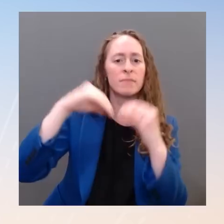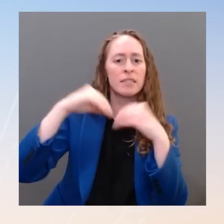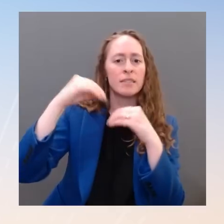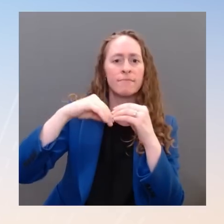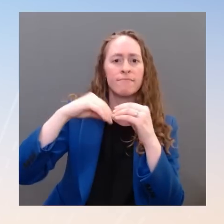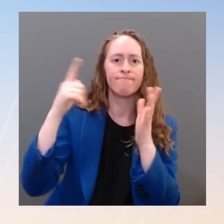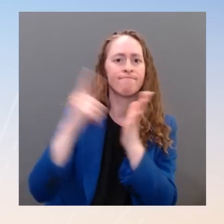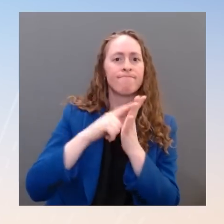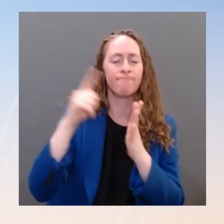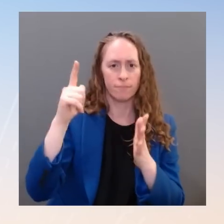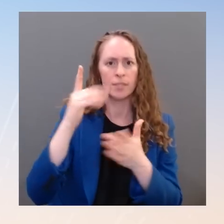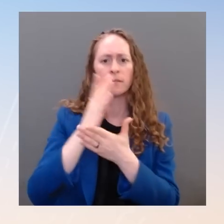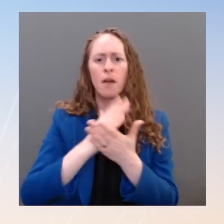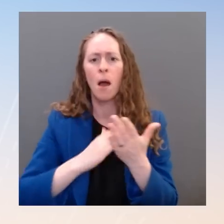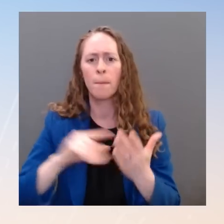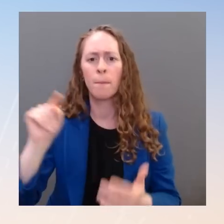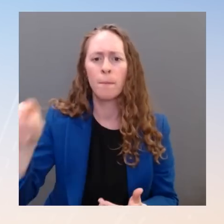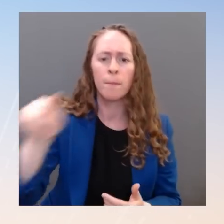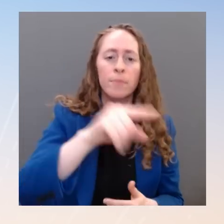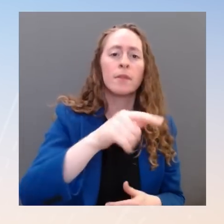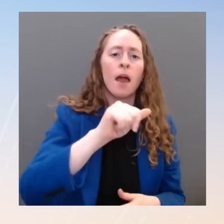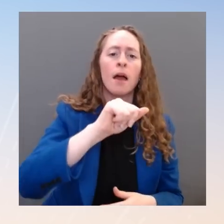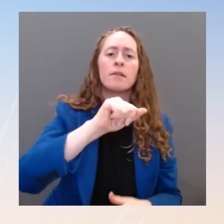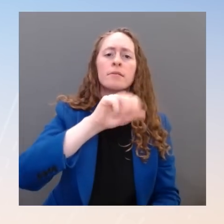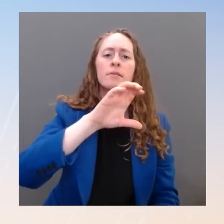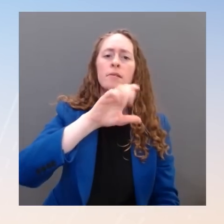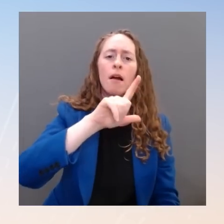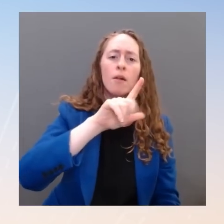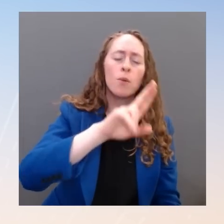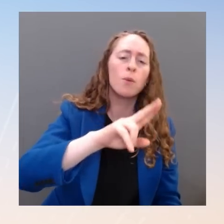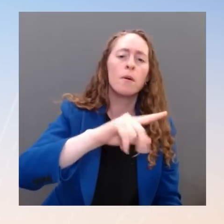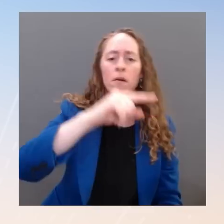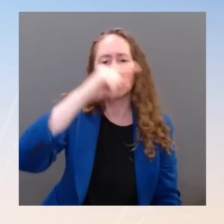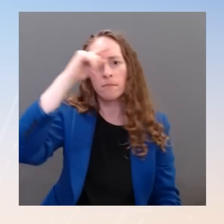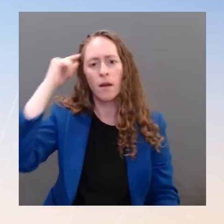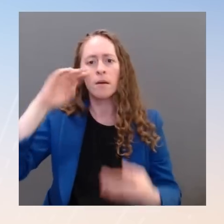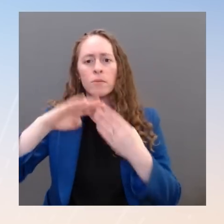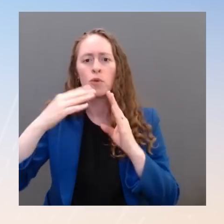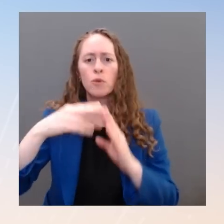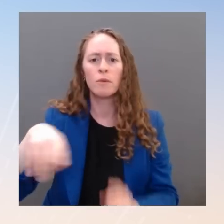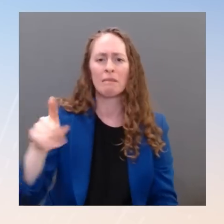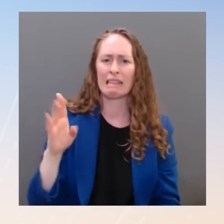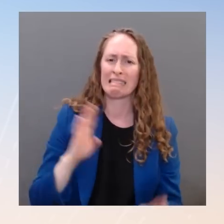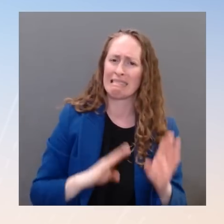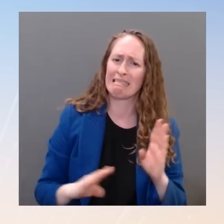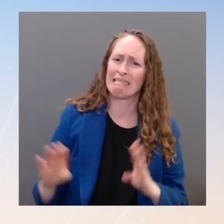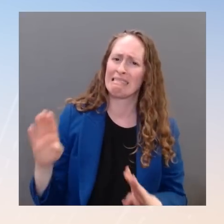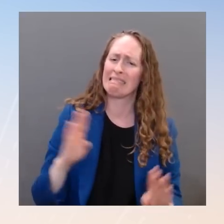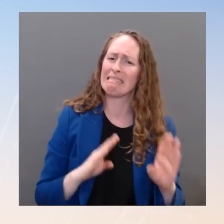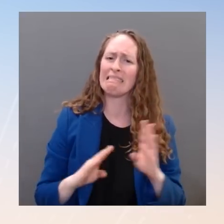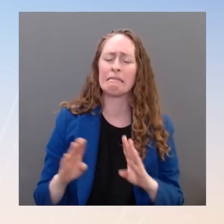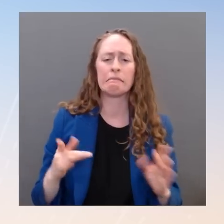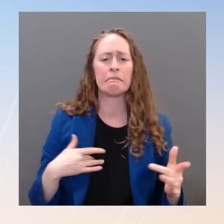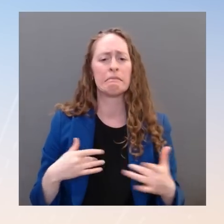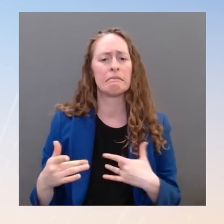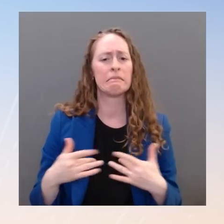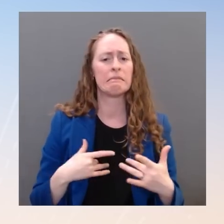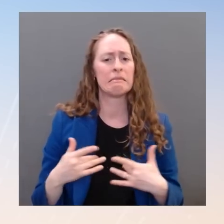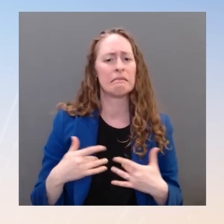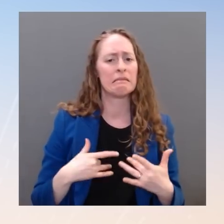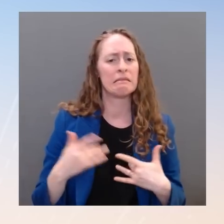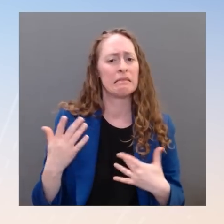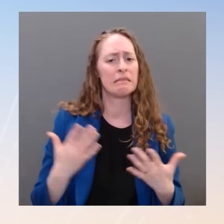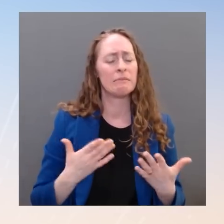raised concerns that it could push more of the illicit market, which would lead to racially profiling black